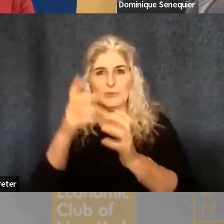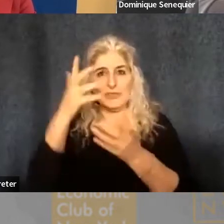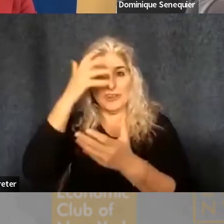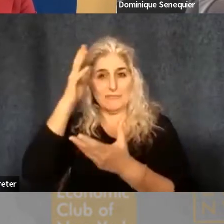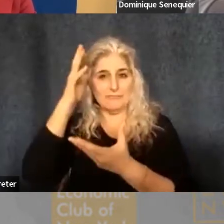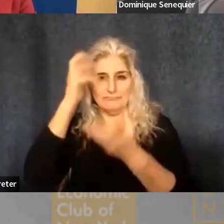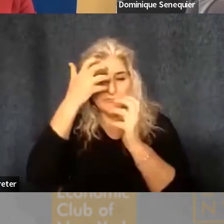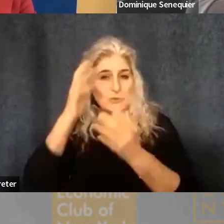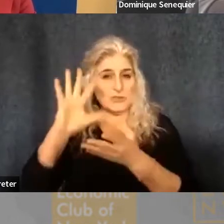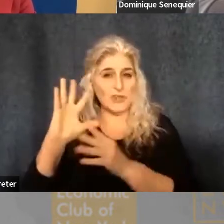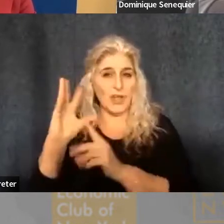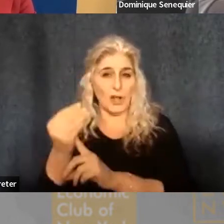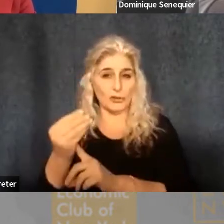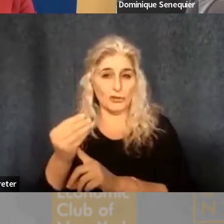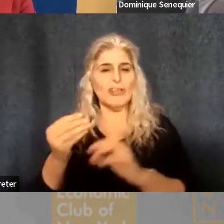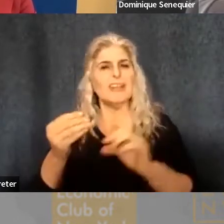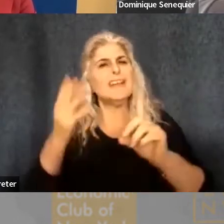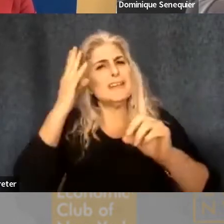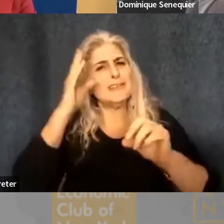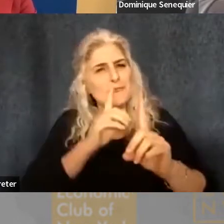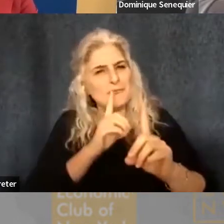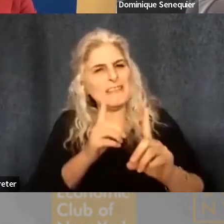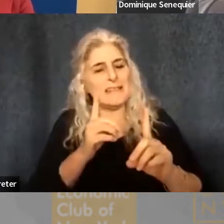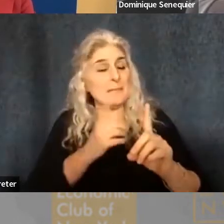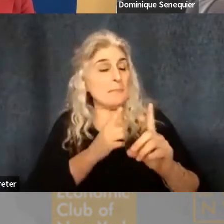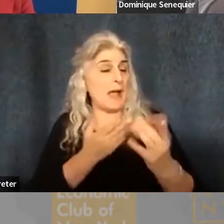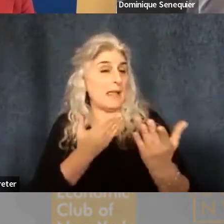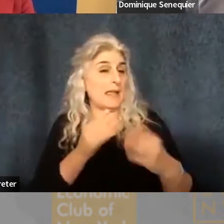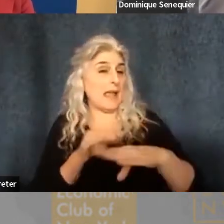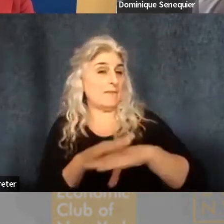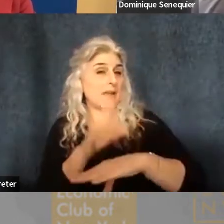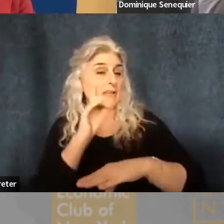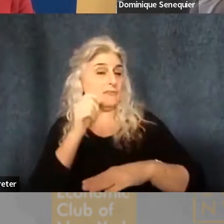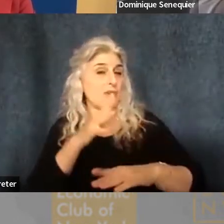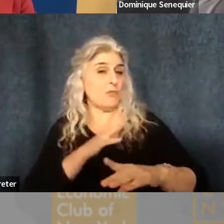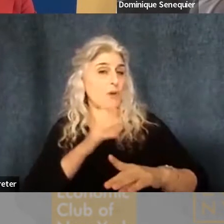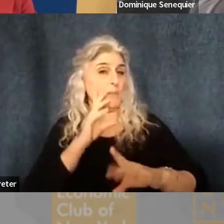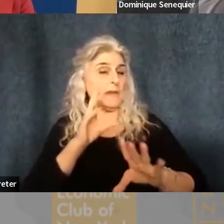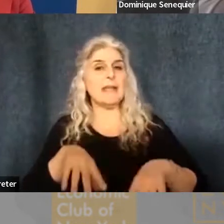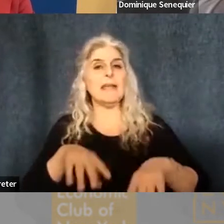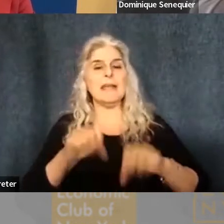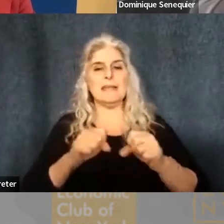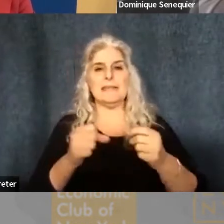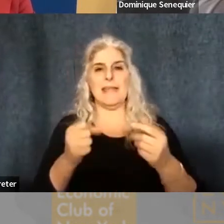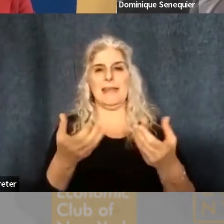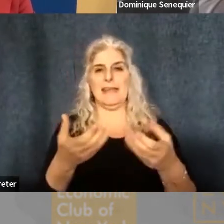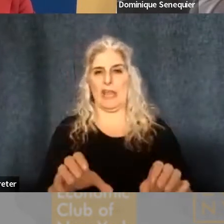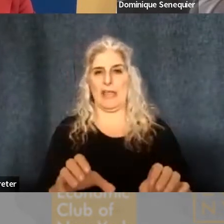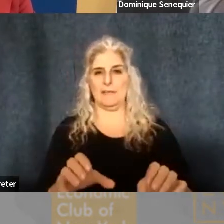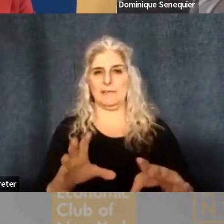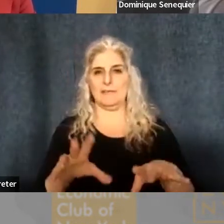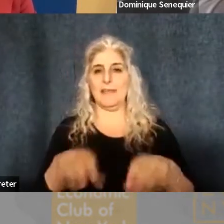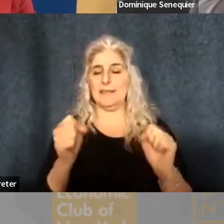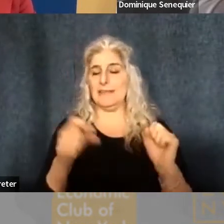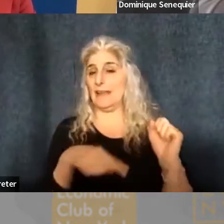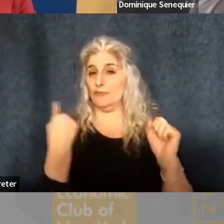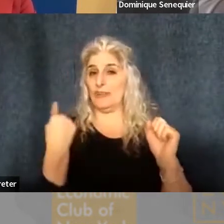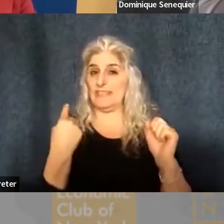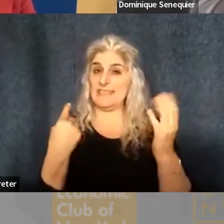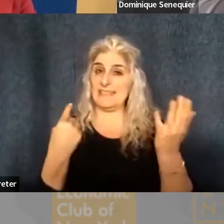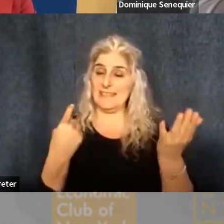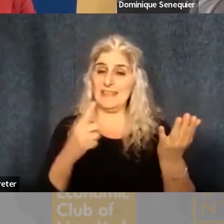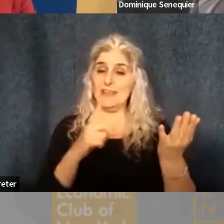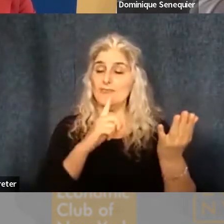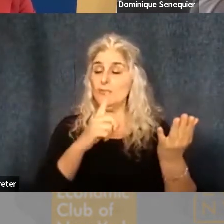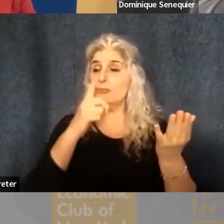chances. If you don't take risks, great things won't happen. And similar to what Dominique and Janice were saying is that nobody wakes